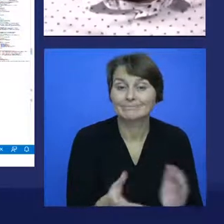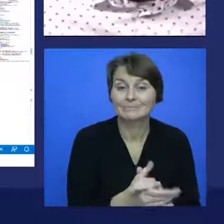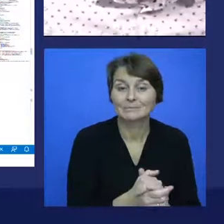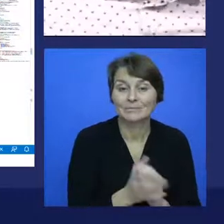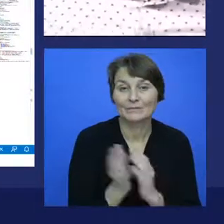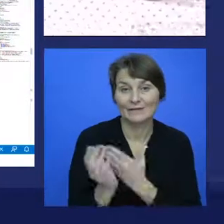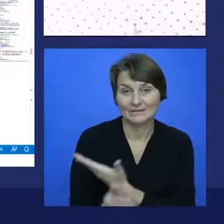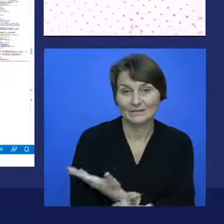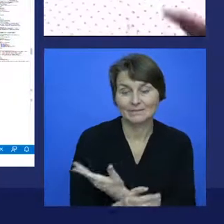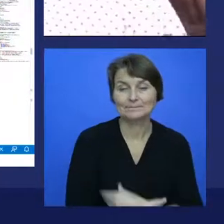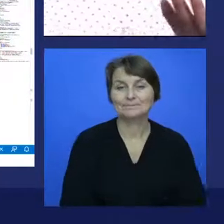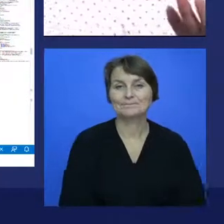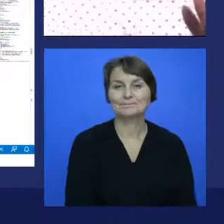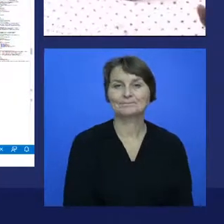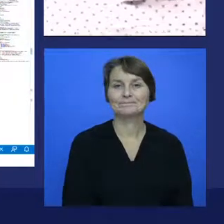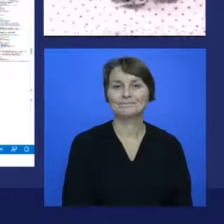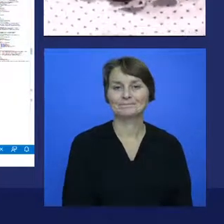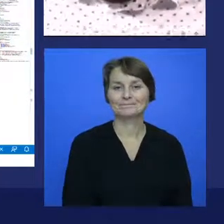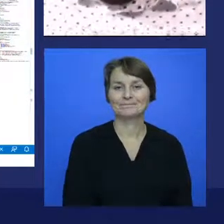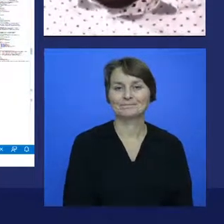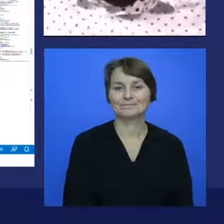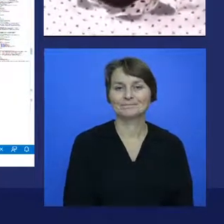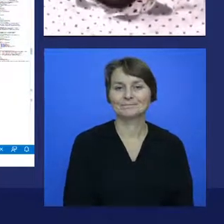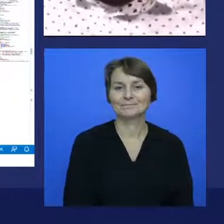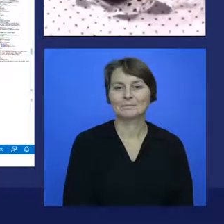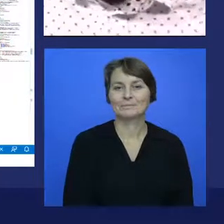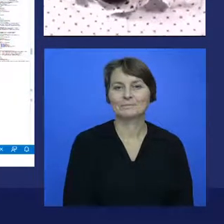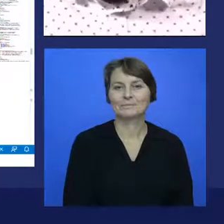this. Okay, so I went